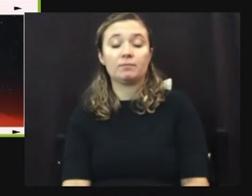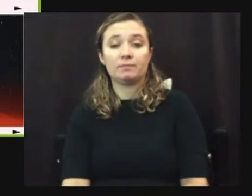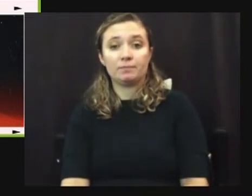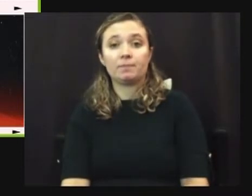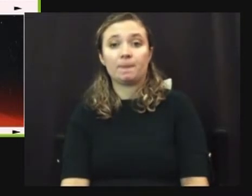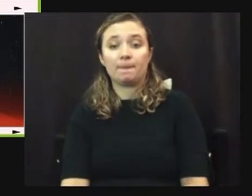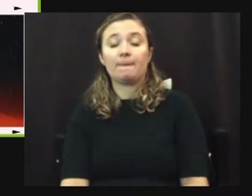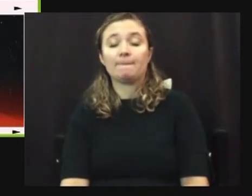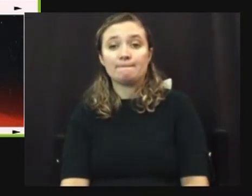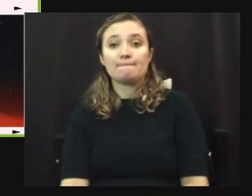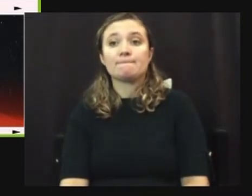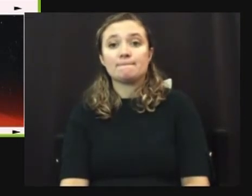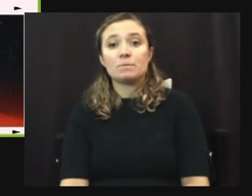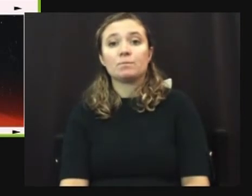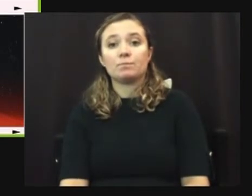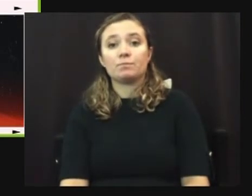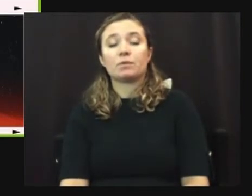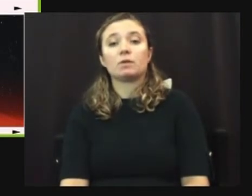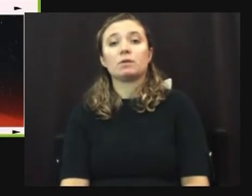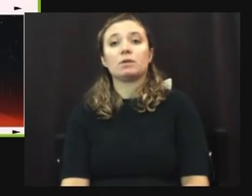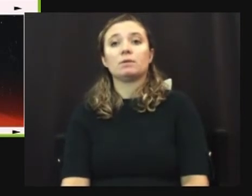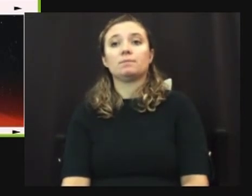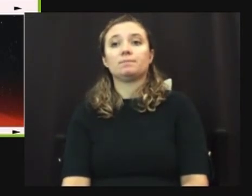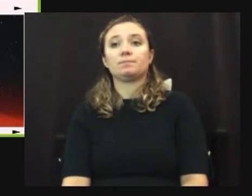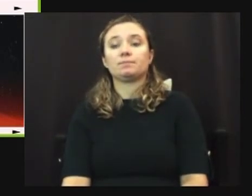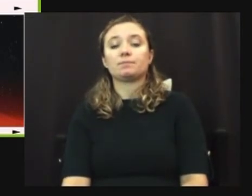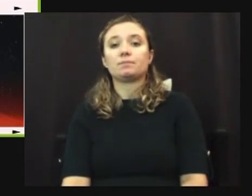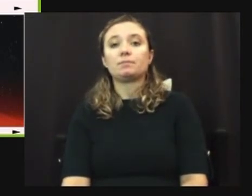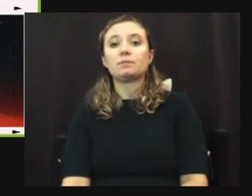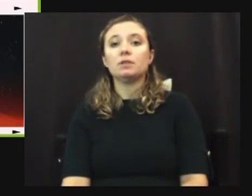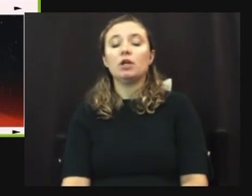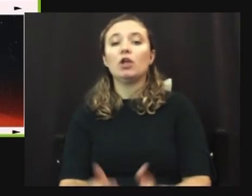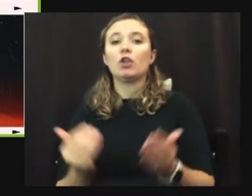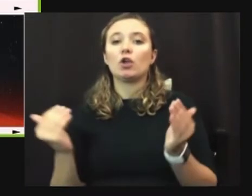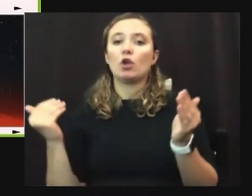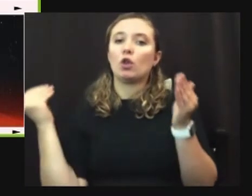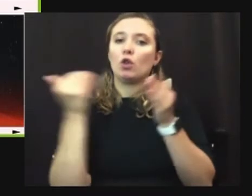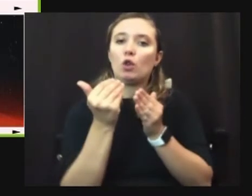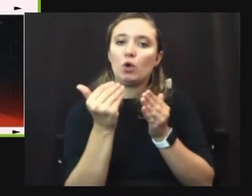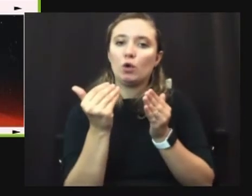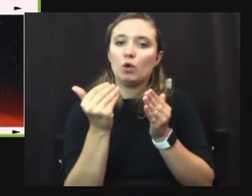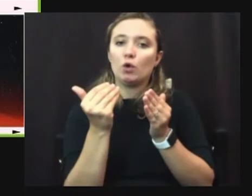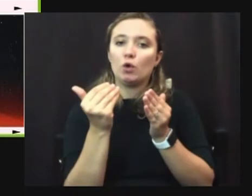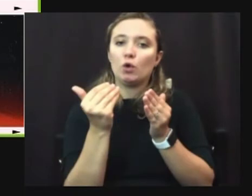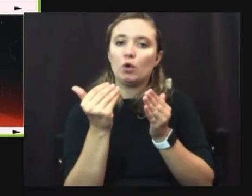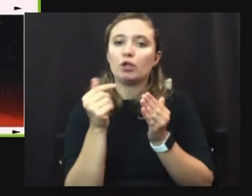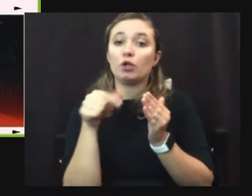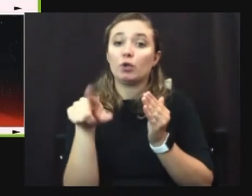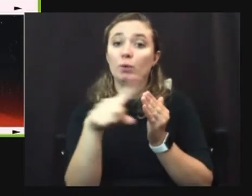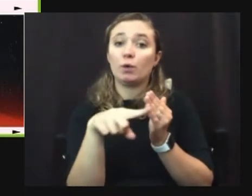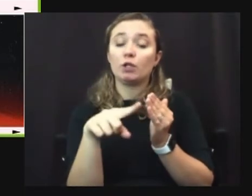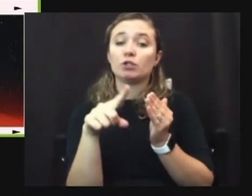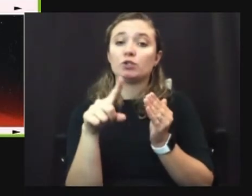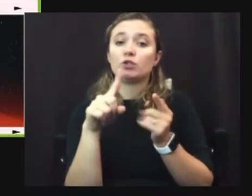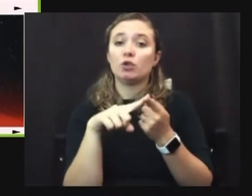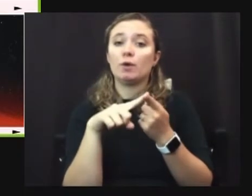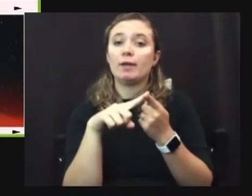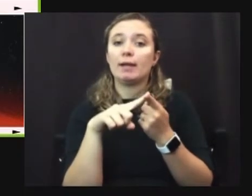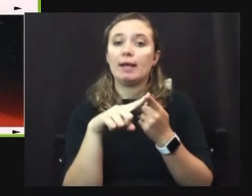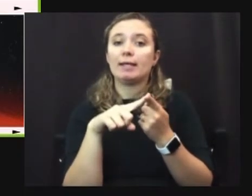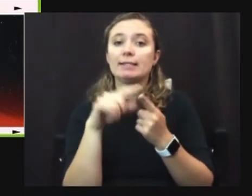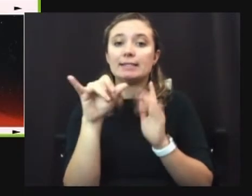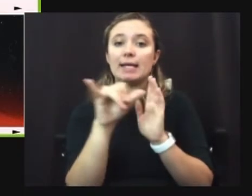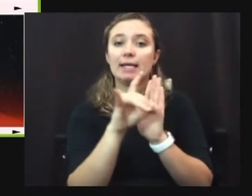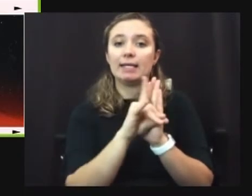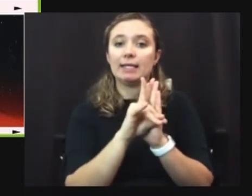The closer you are to their identity intersections, the more you can know how it feels. If